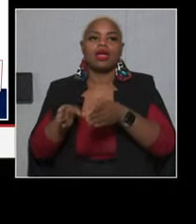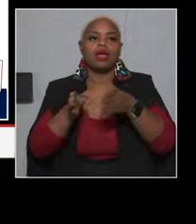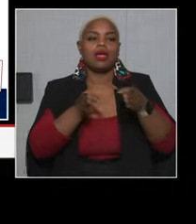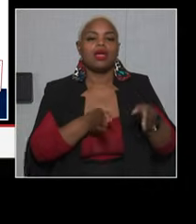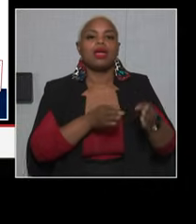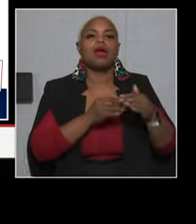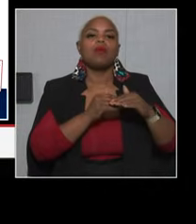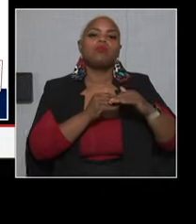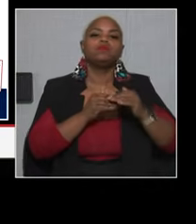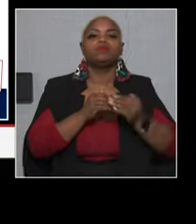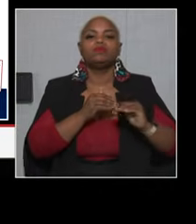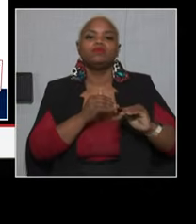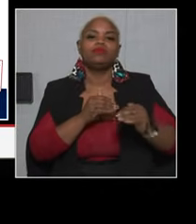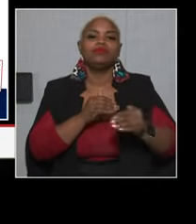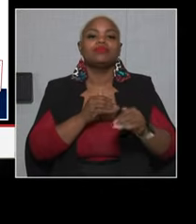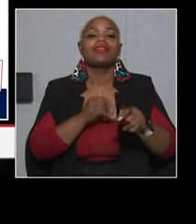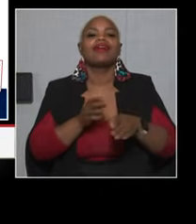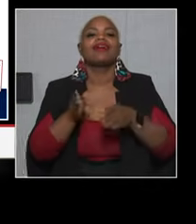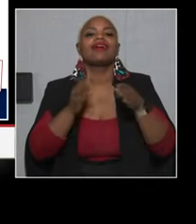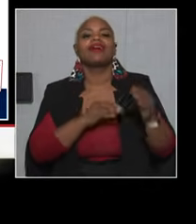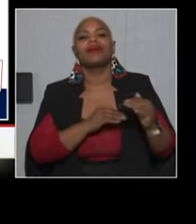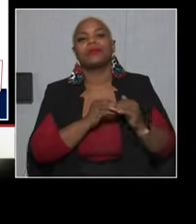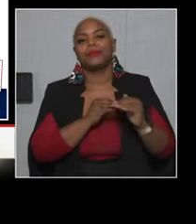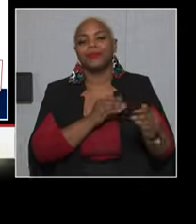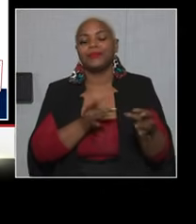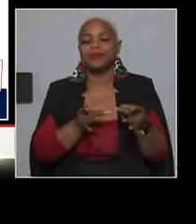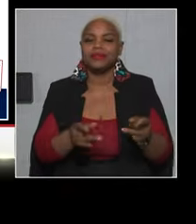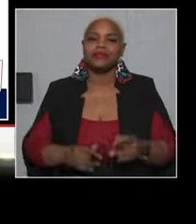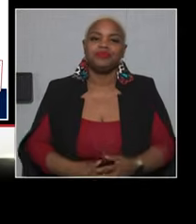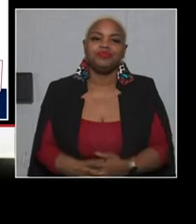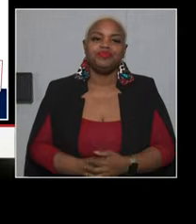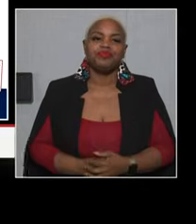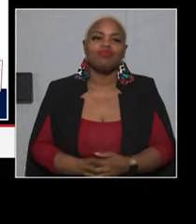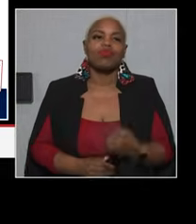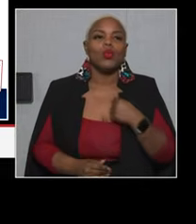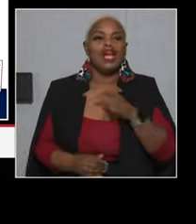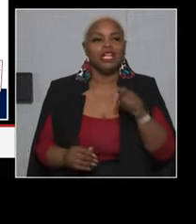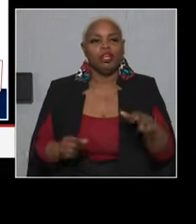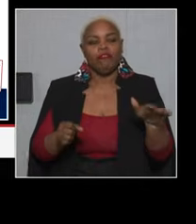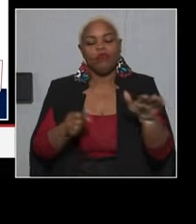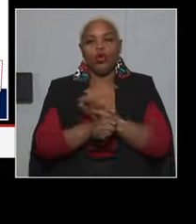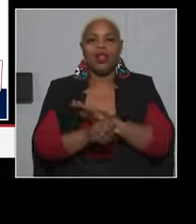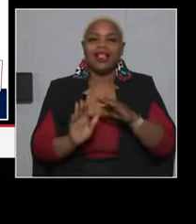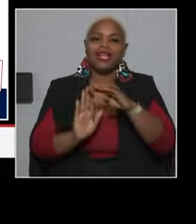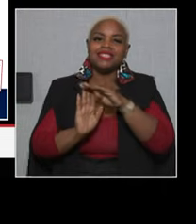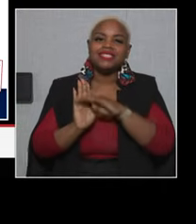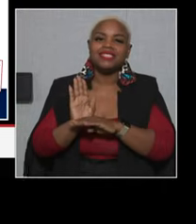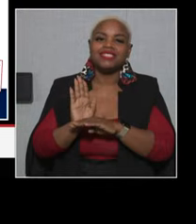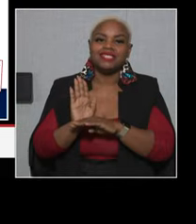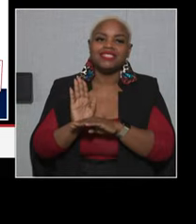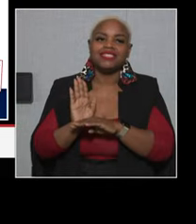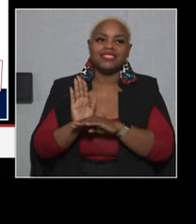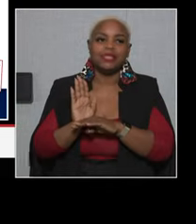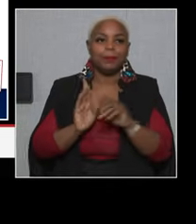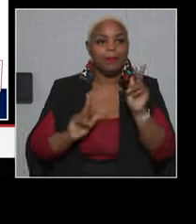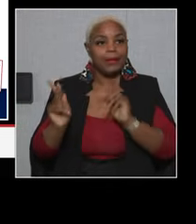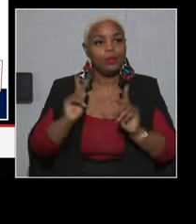them, we resurface them if we have to, reconstruct the whole roadway. So these are improvements that people feel and see every